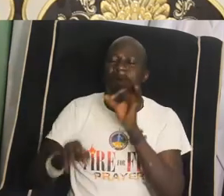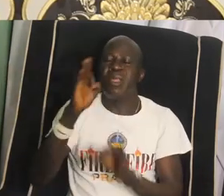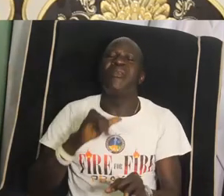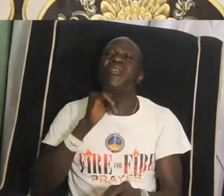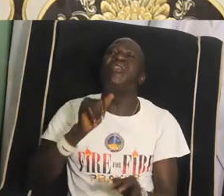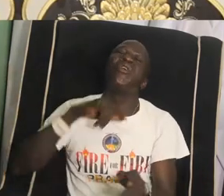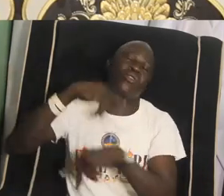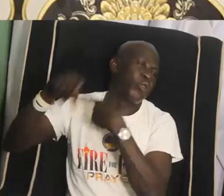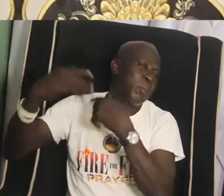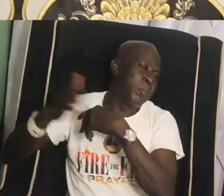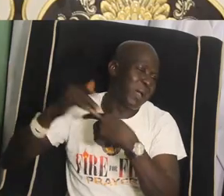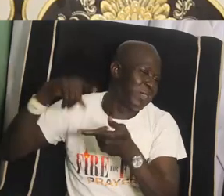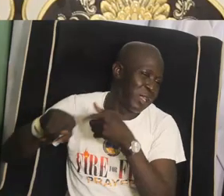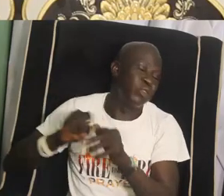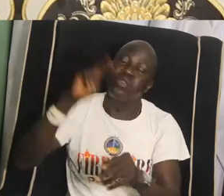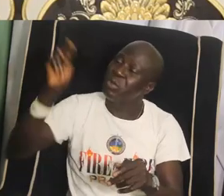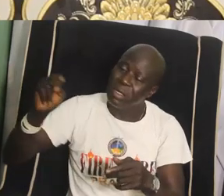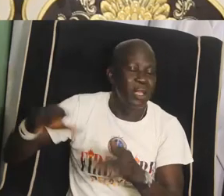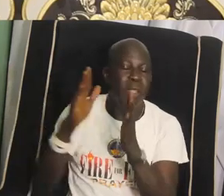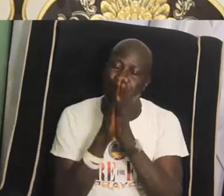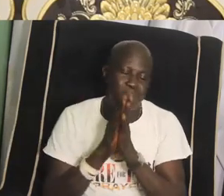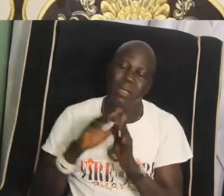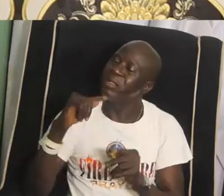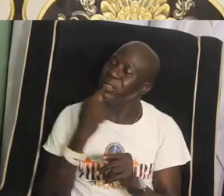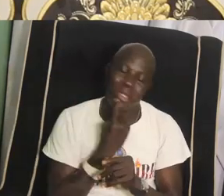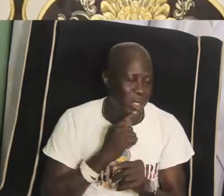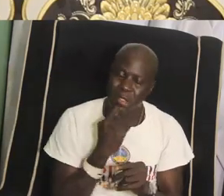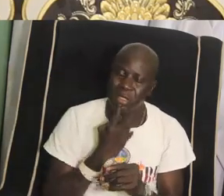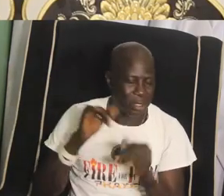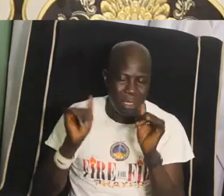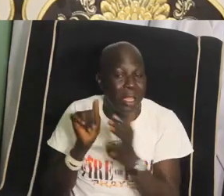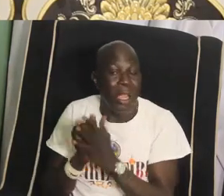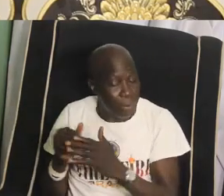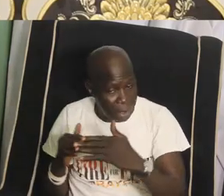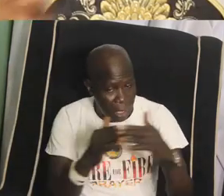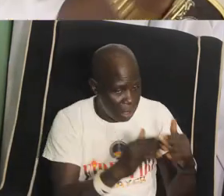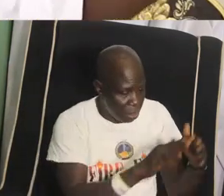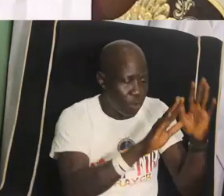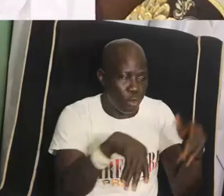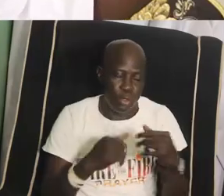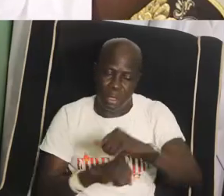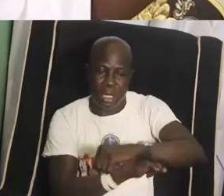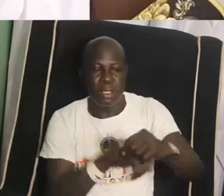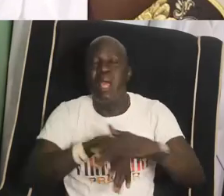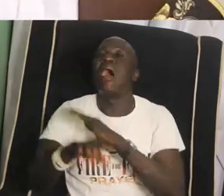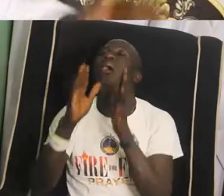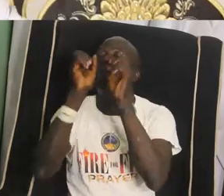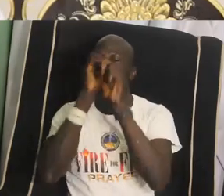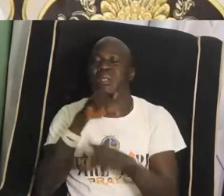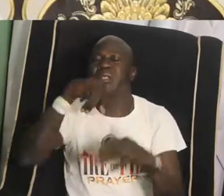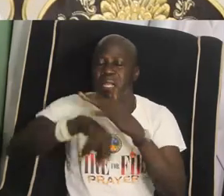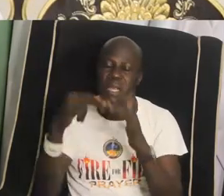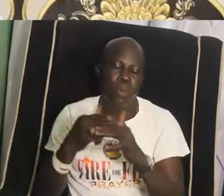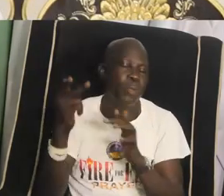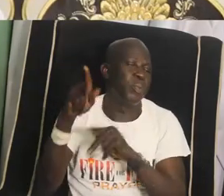o gbadua ni o if you not return adua lo ku o is left with prayer o to so lo ju ala be guide your dream o su oluwa I bless the